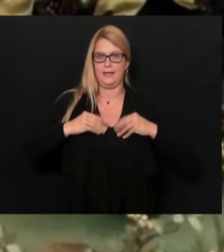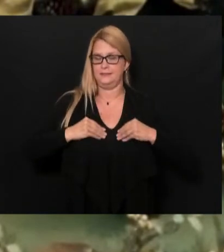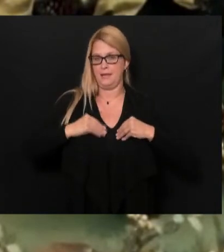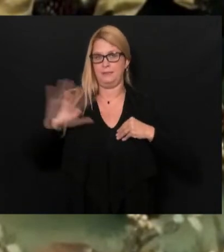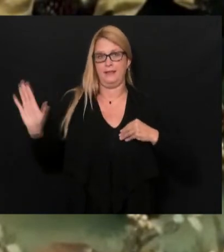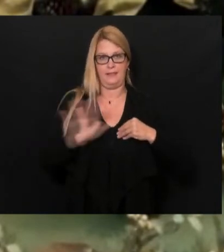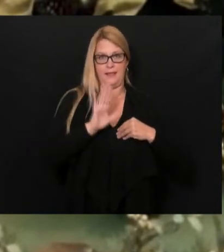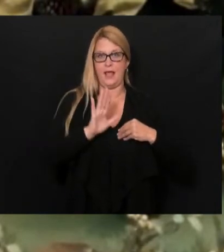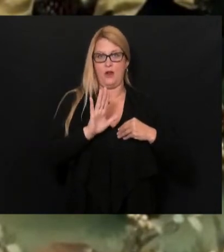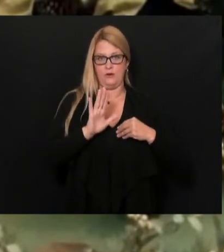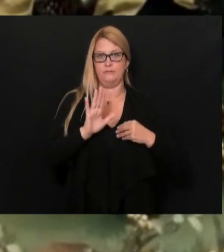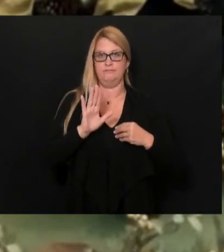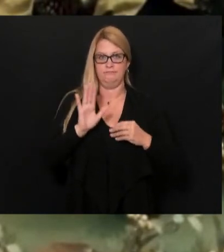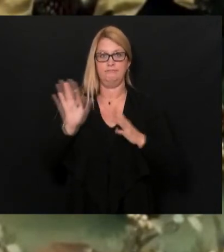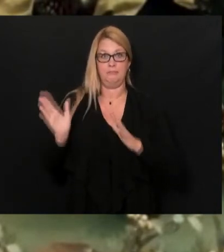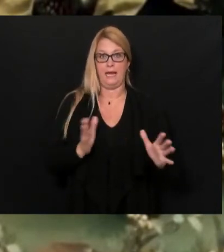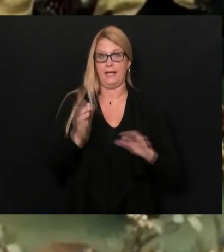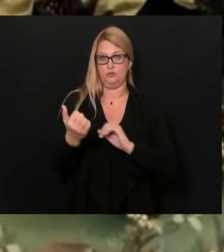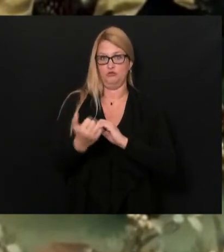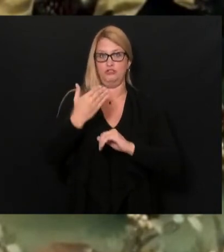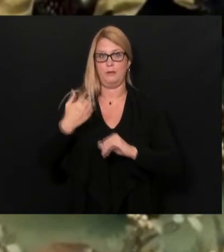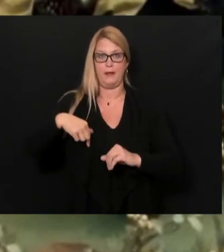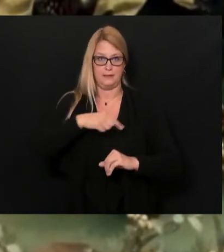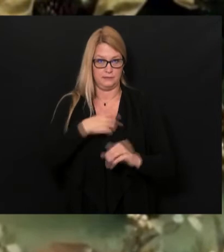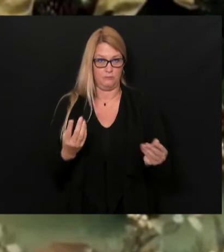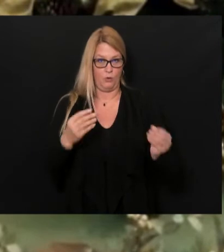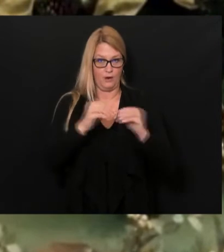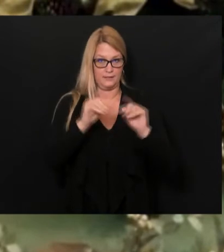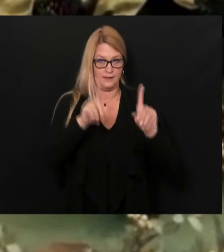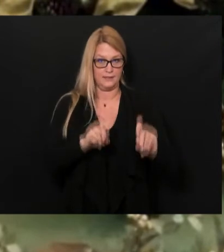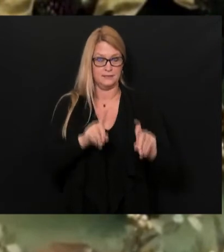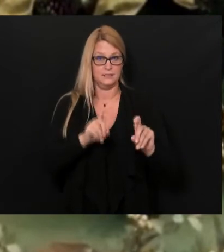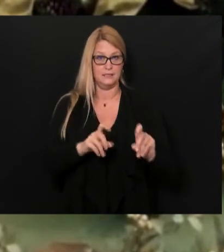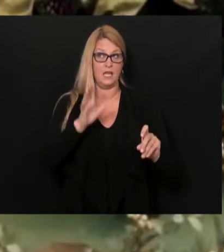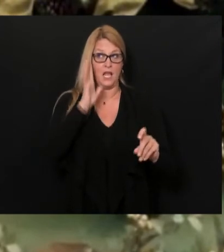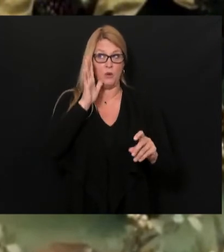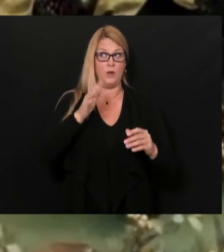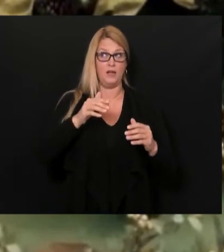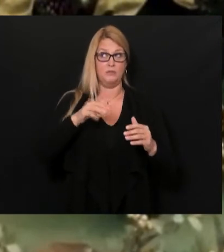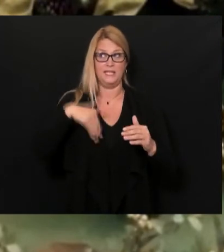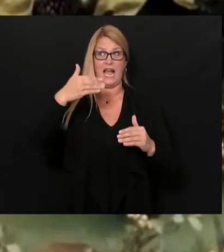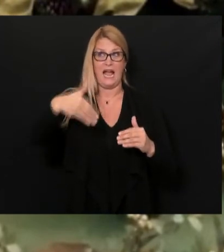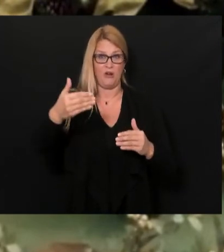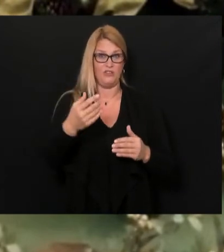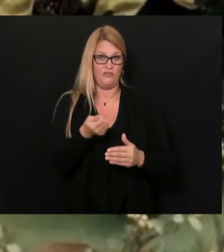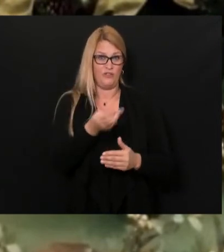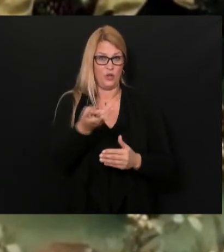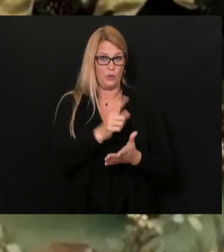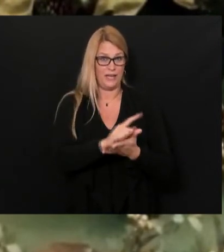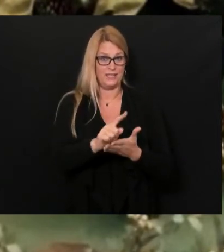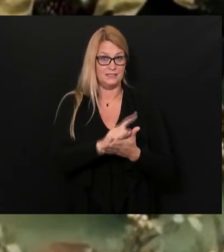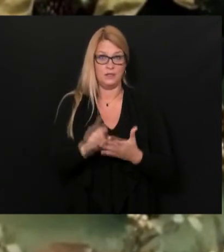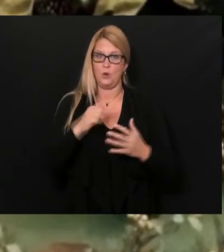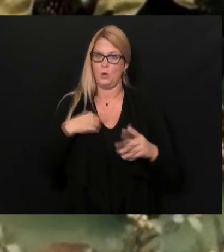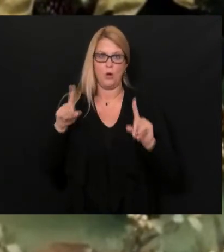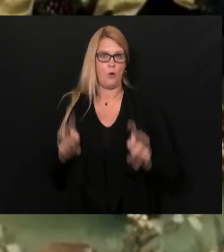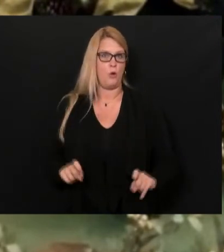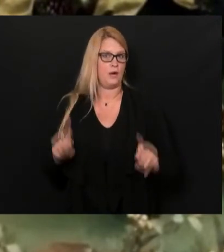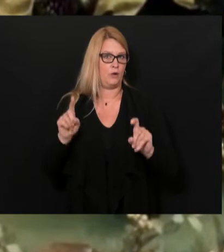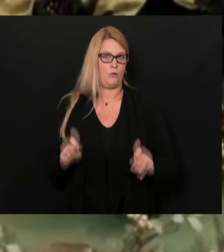another shipment there. So as the governor said, it will take us out for a few weeks. We're constantly ordering additional tests.